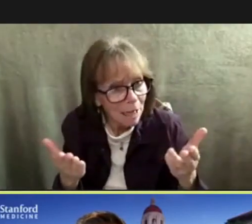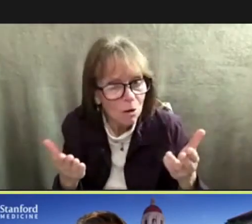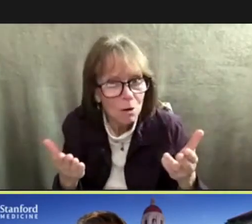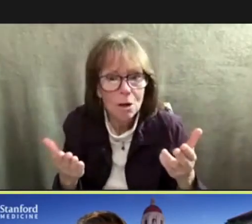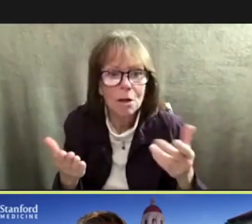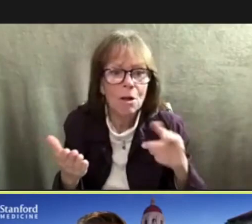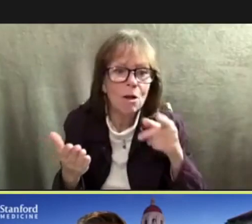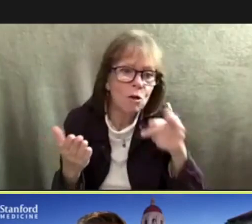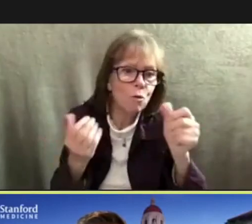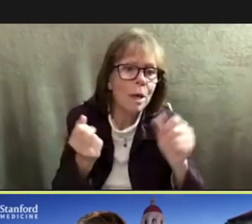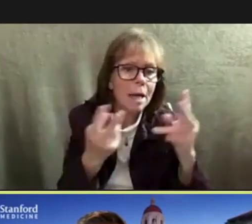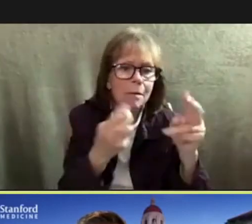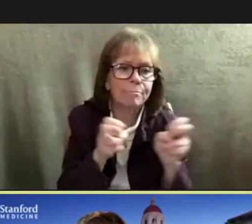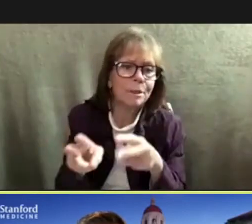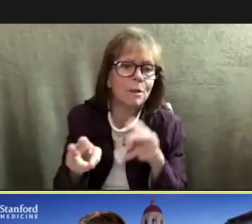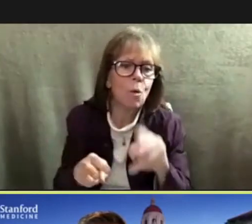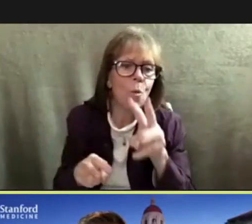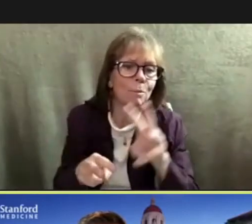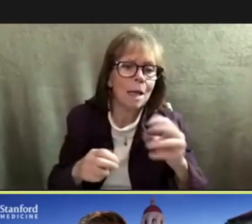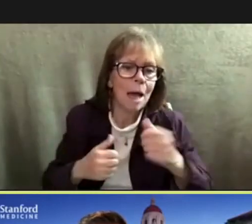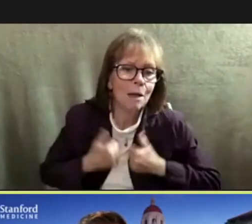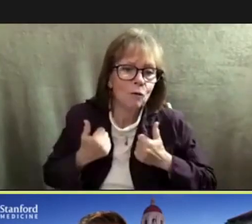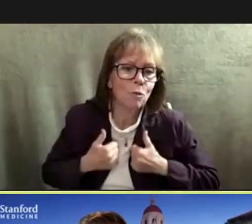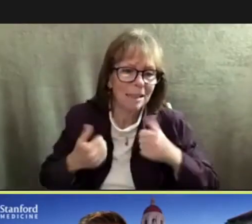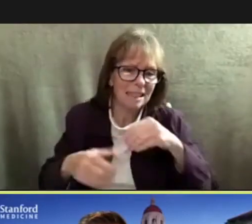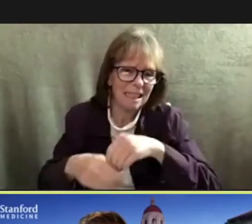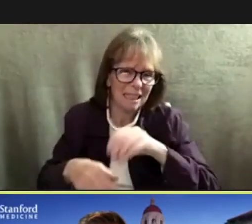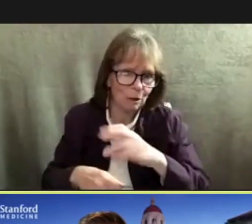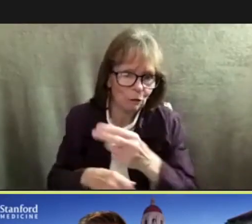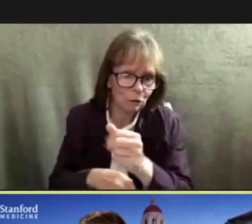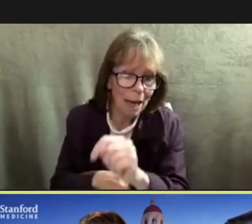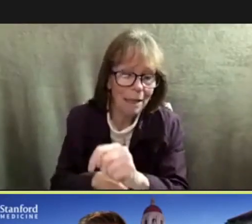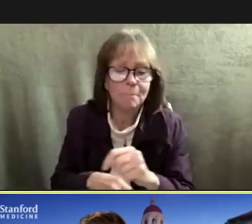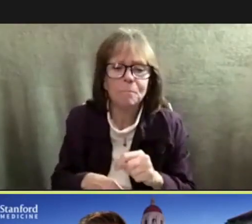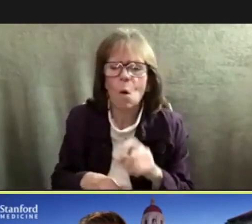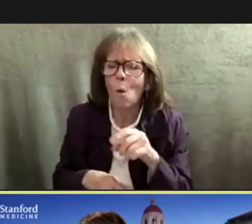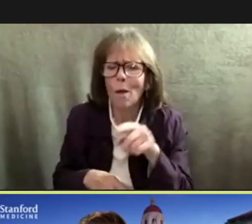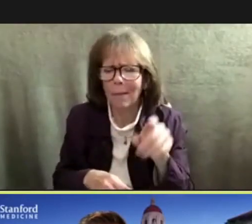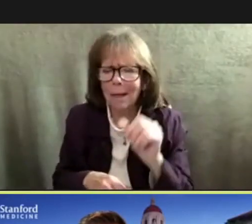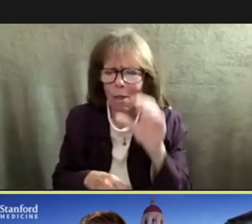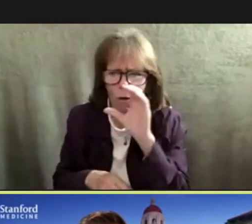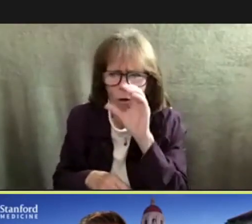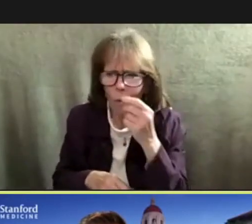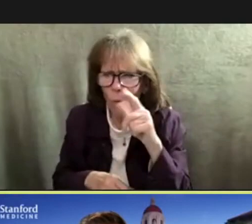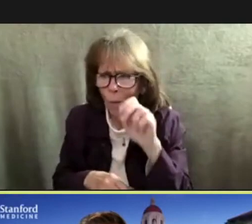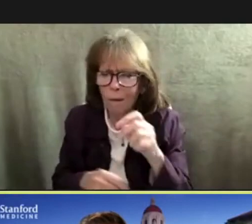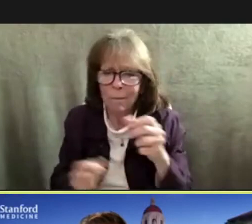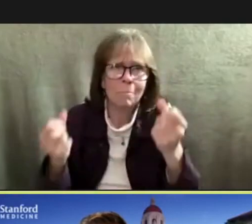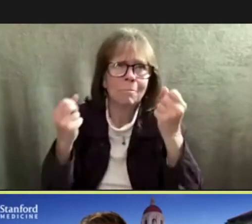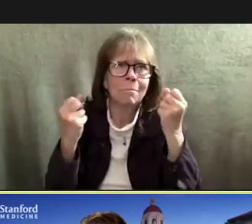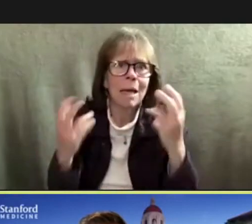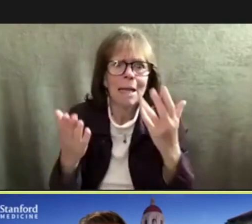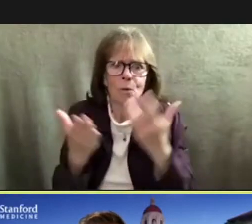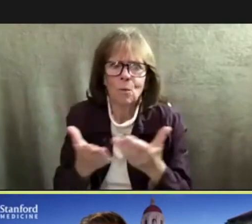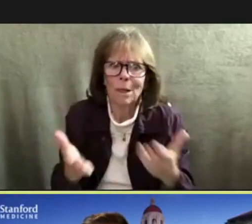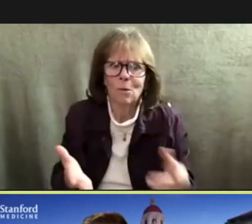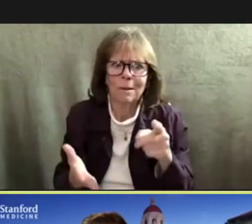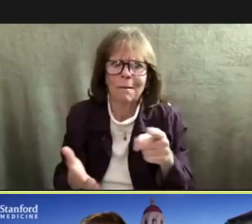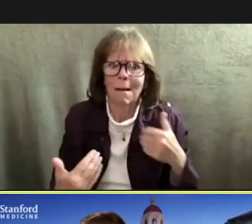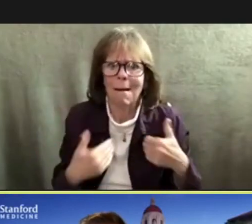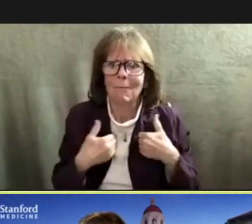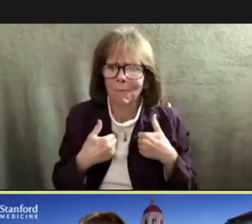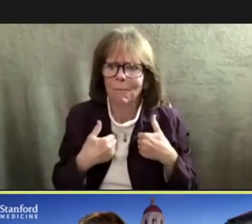website in the chat, but Google also works. They have a ton of resources on their website